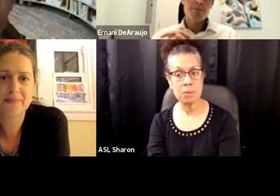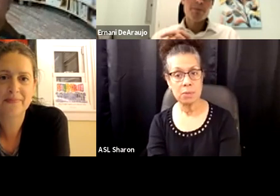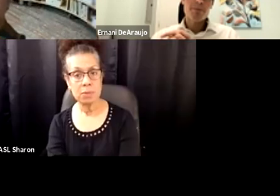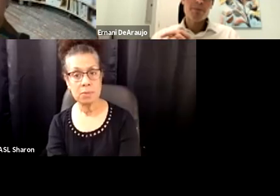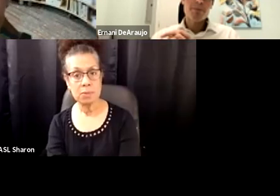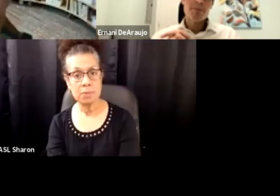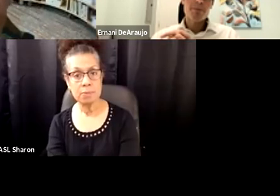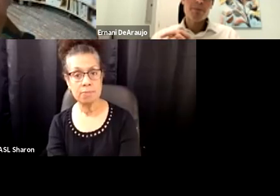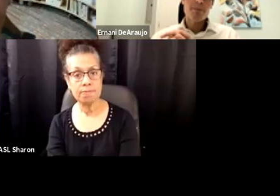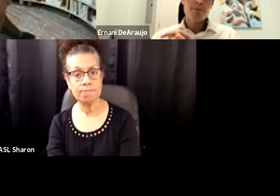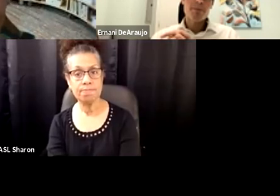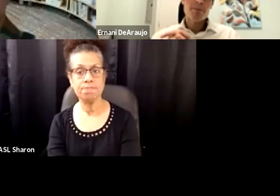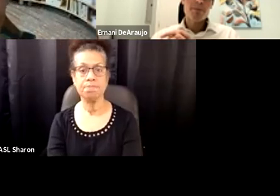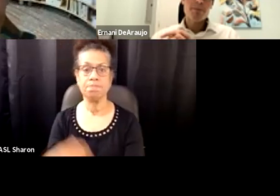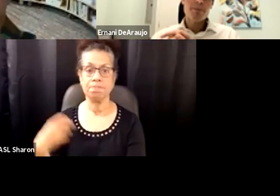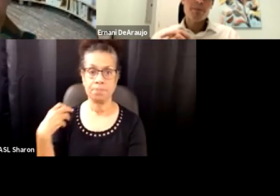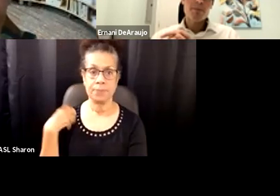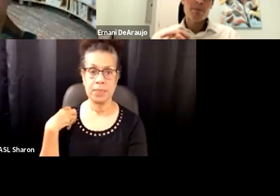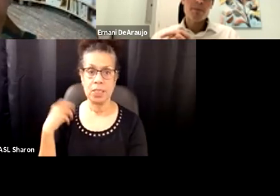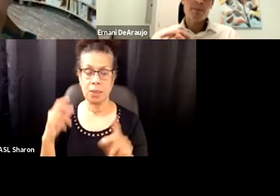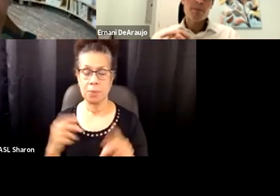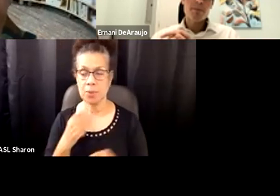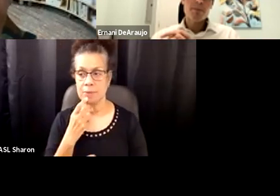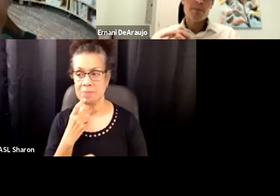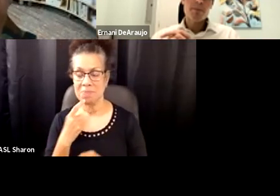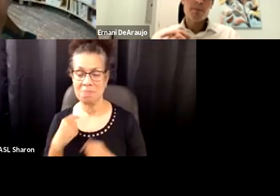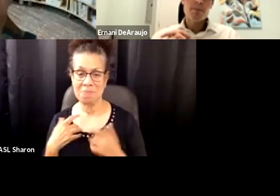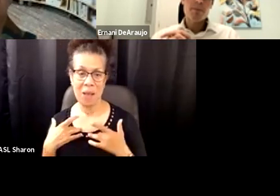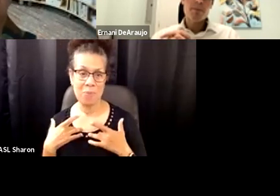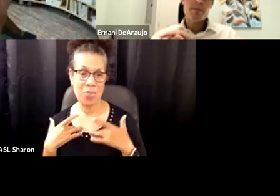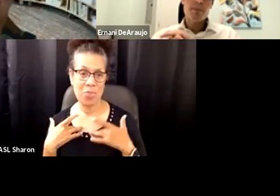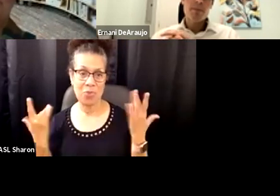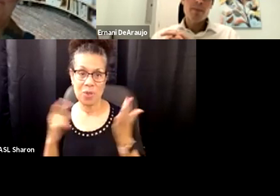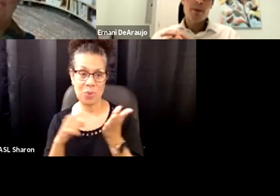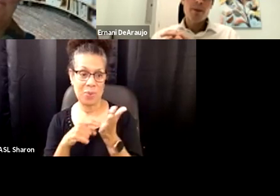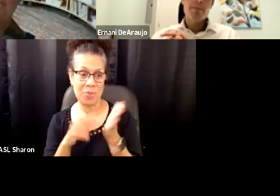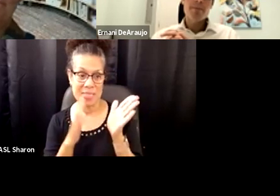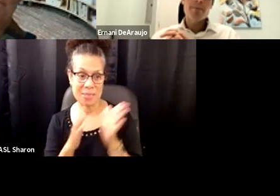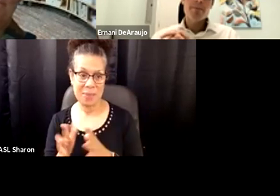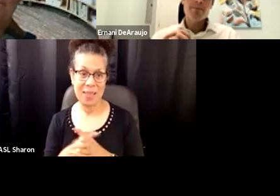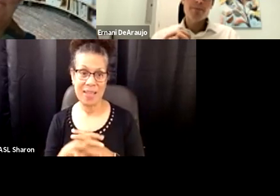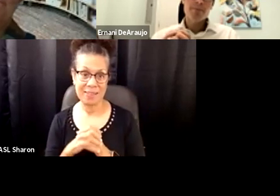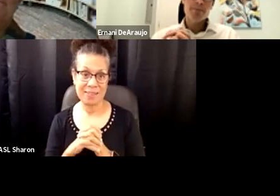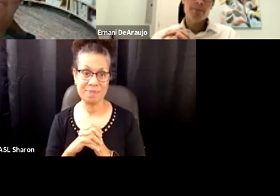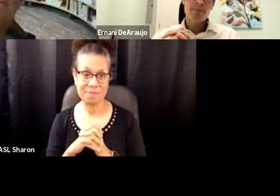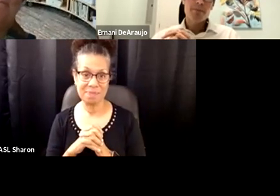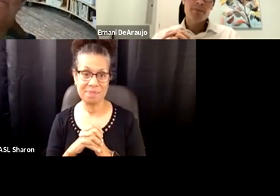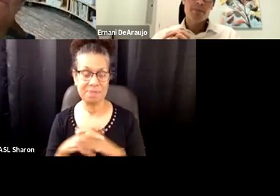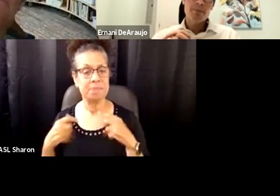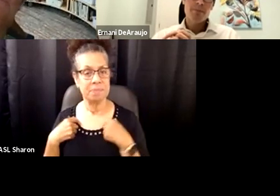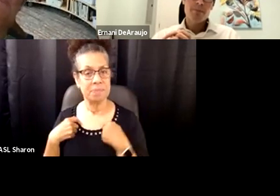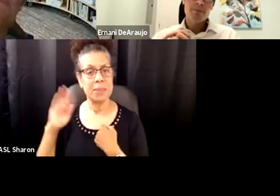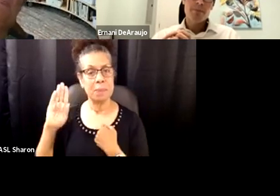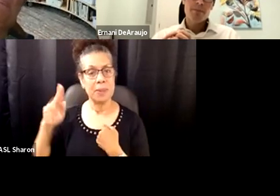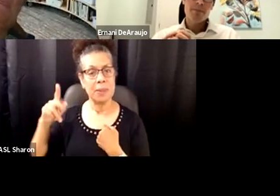um i i can only say how thrilled i am with this plan um you know i was a bps